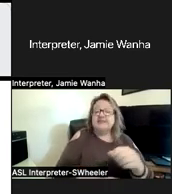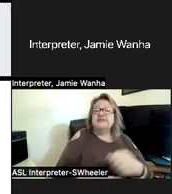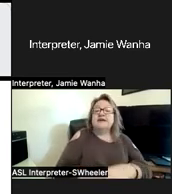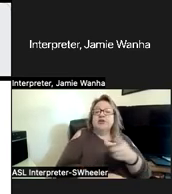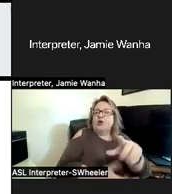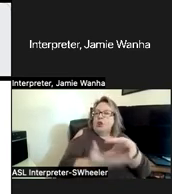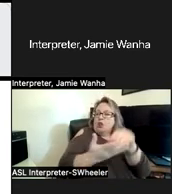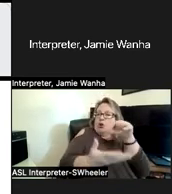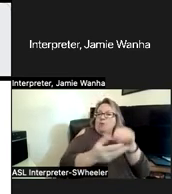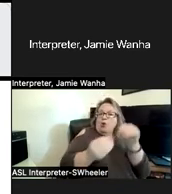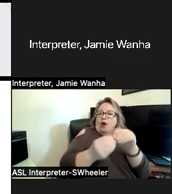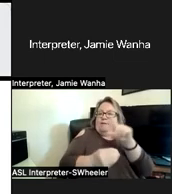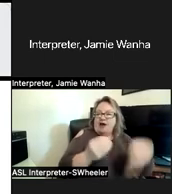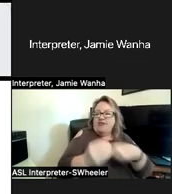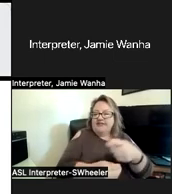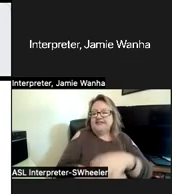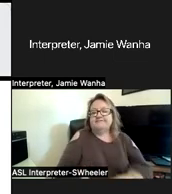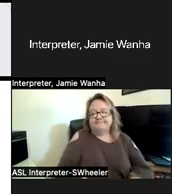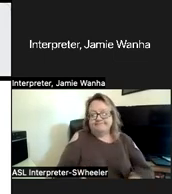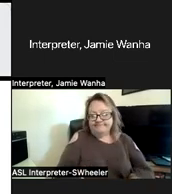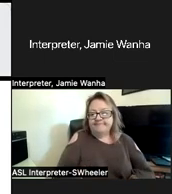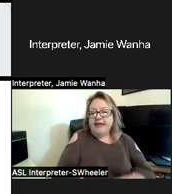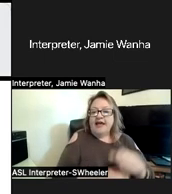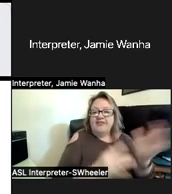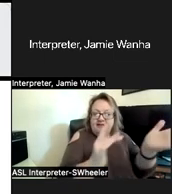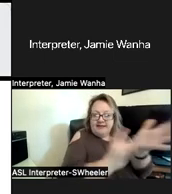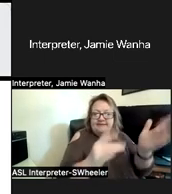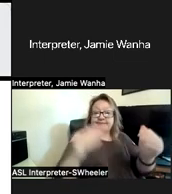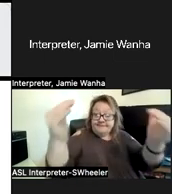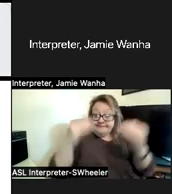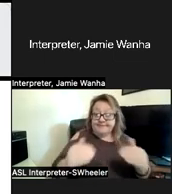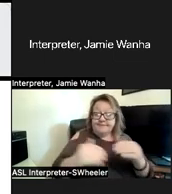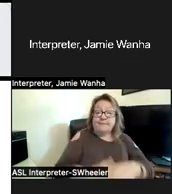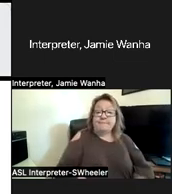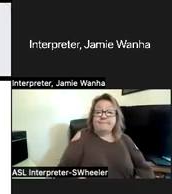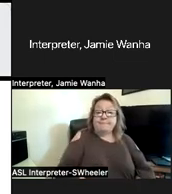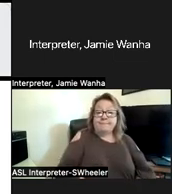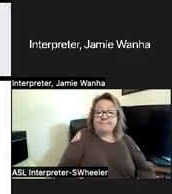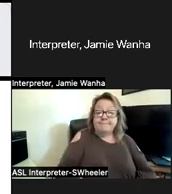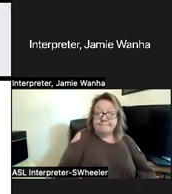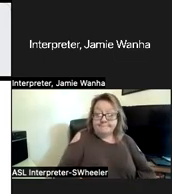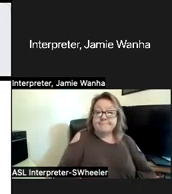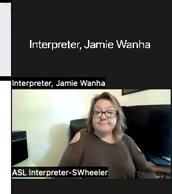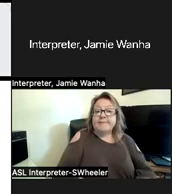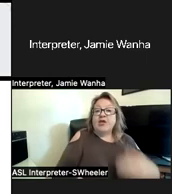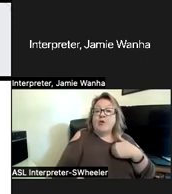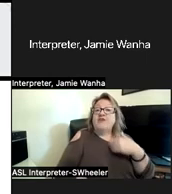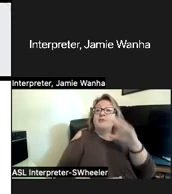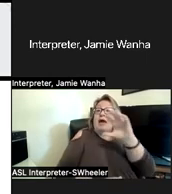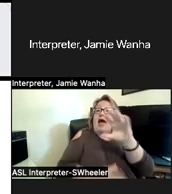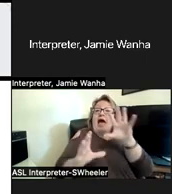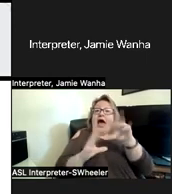learn more about these at earthquakecountry.org/committees. And we do have some outreach bureaus that